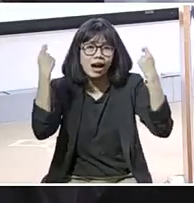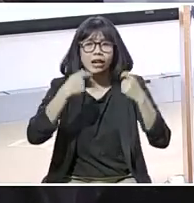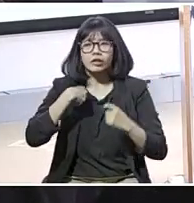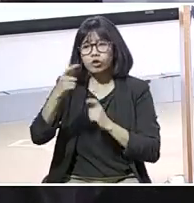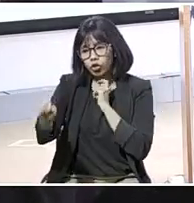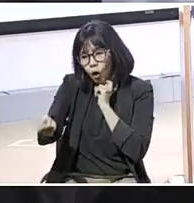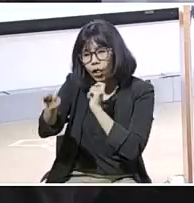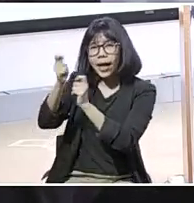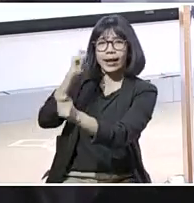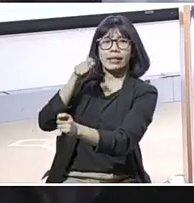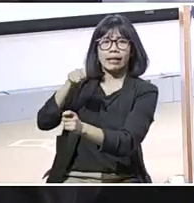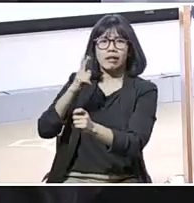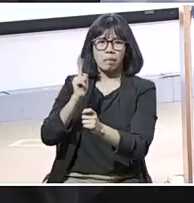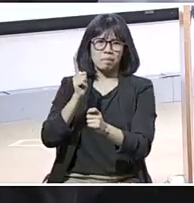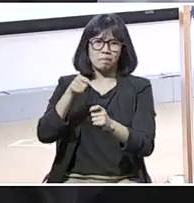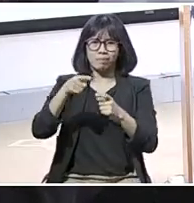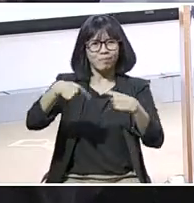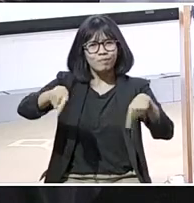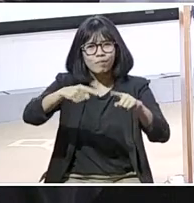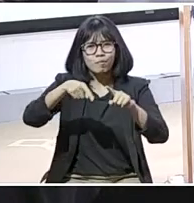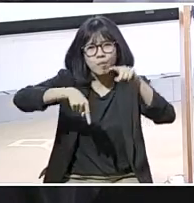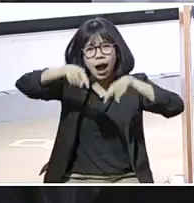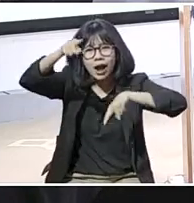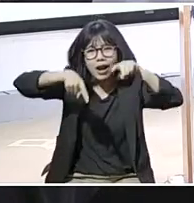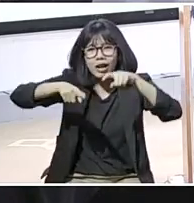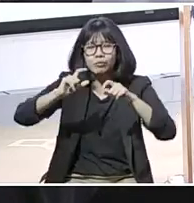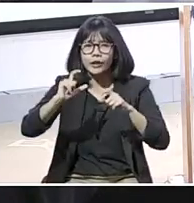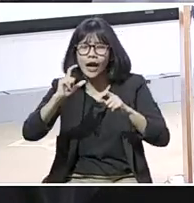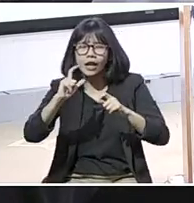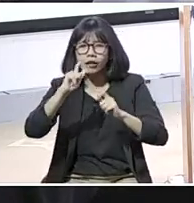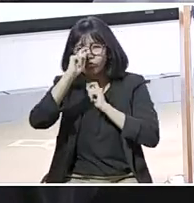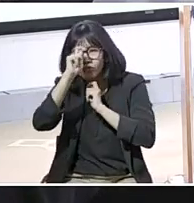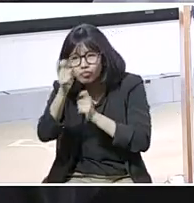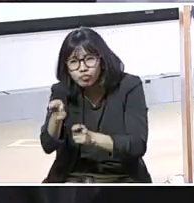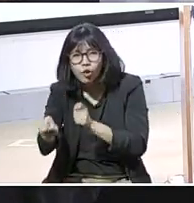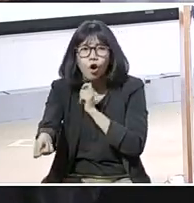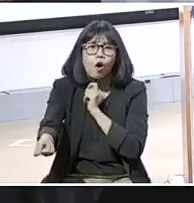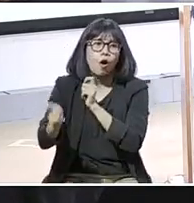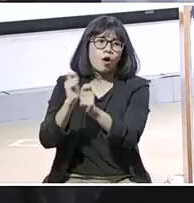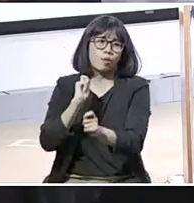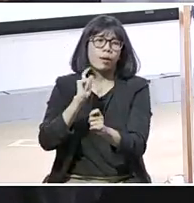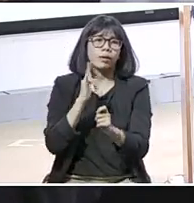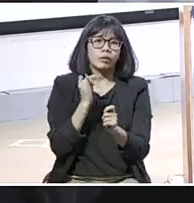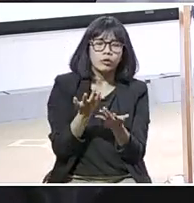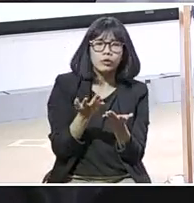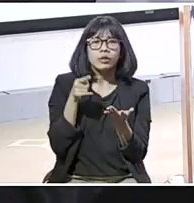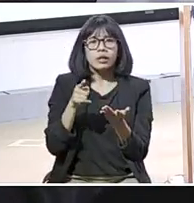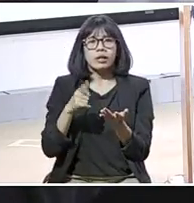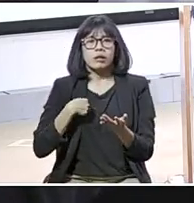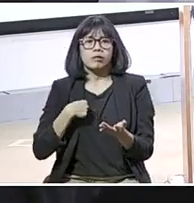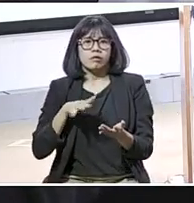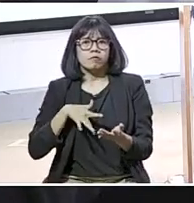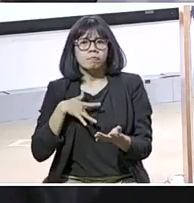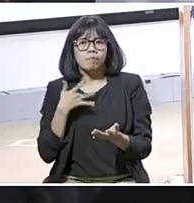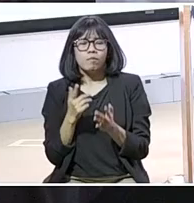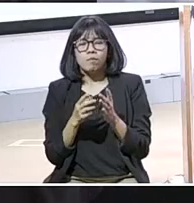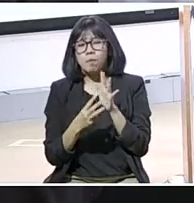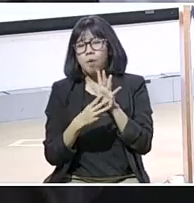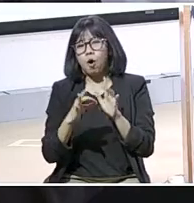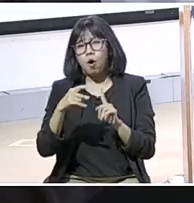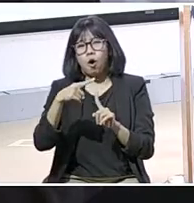for diversity. We can see these shared values in our national mottos.